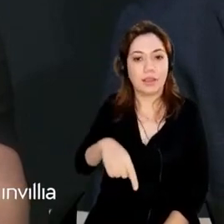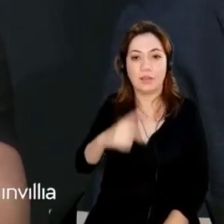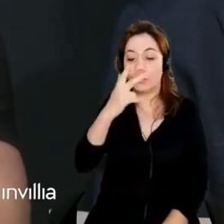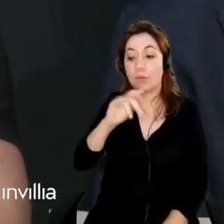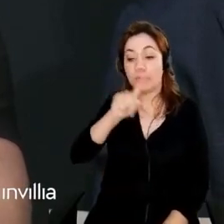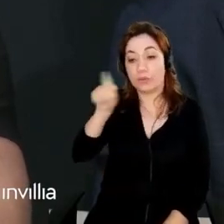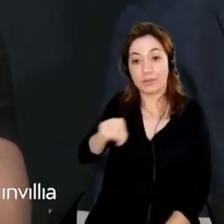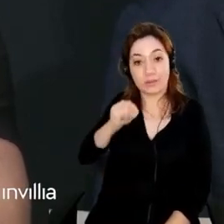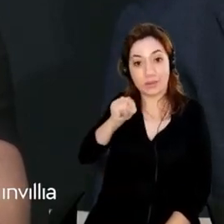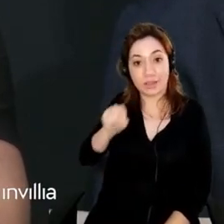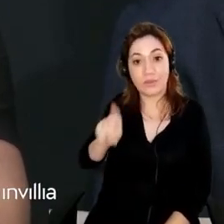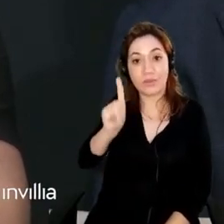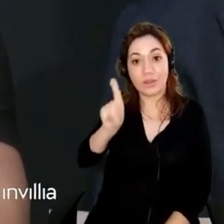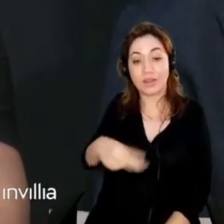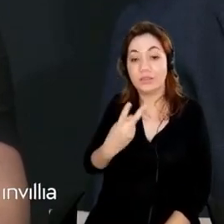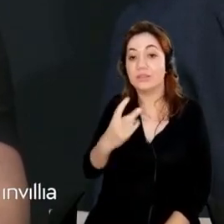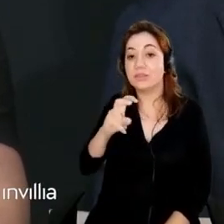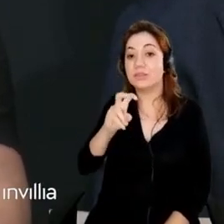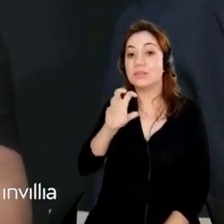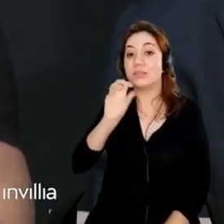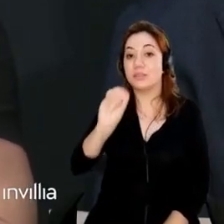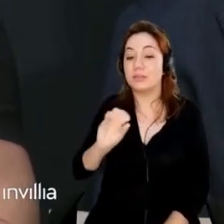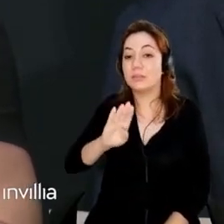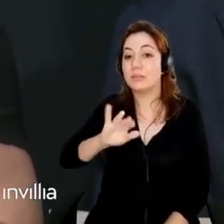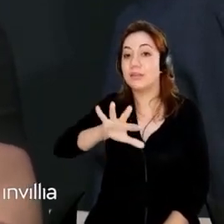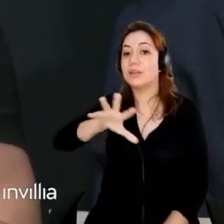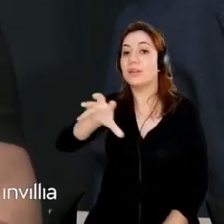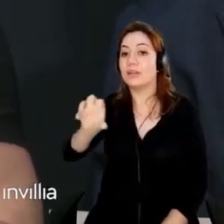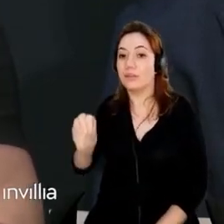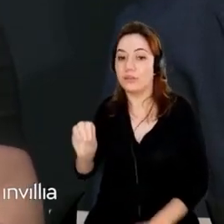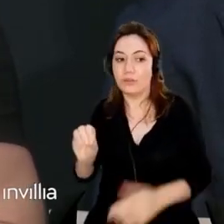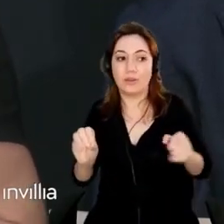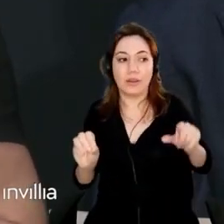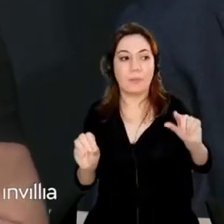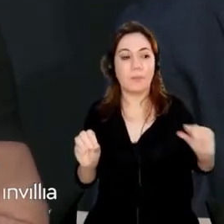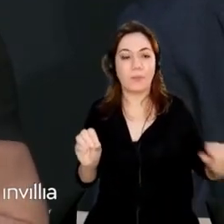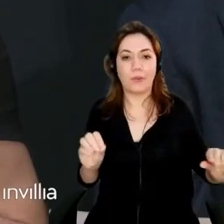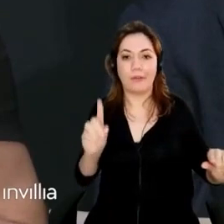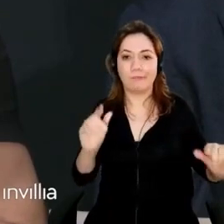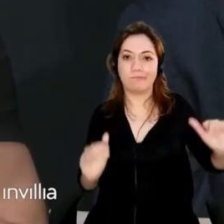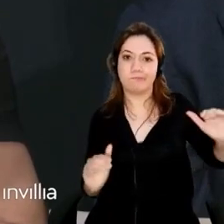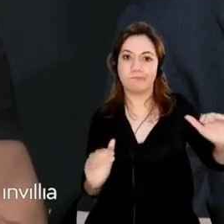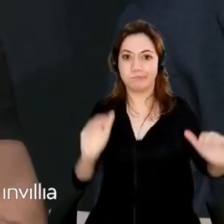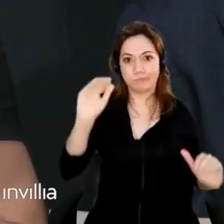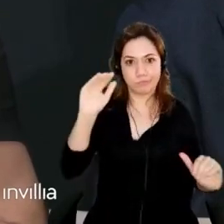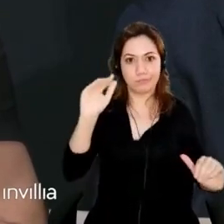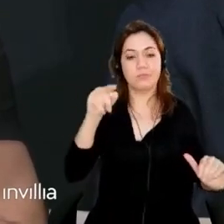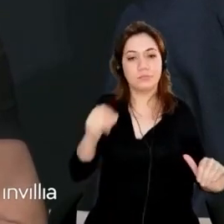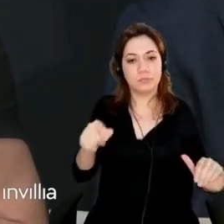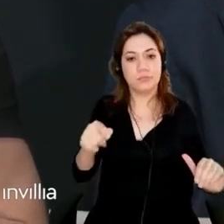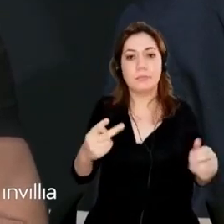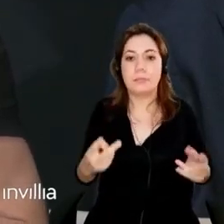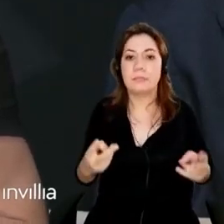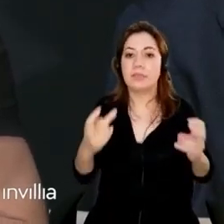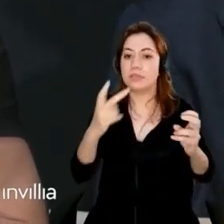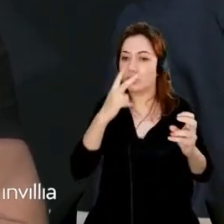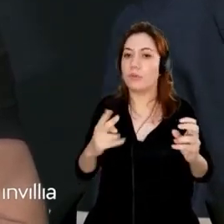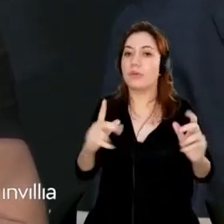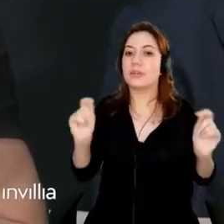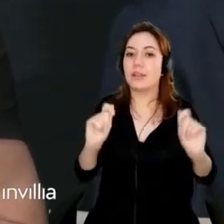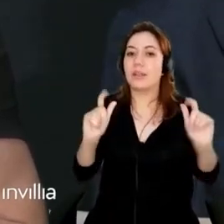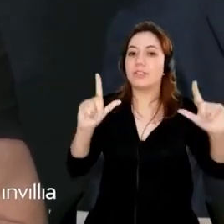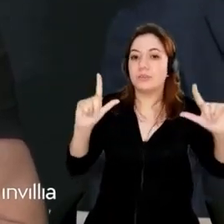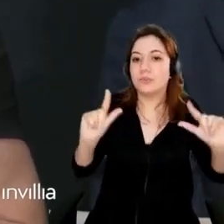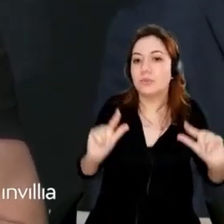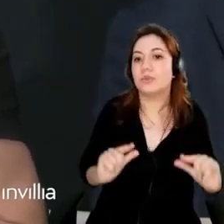billion. There is a difference in scale that helps to reduce the delinquency rate. But